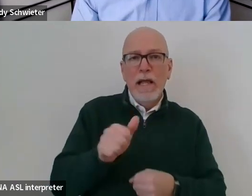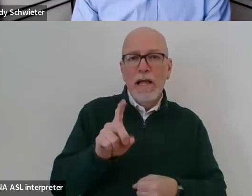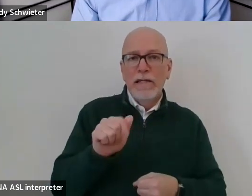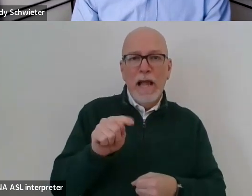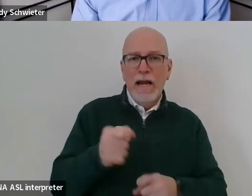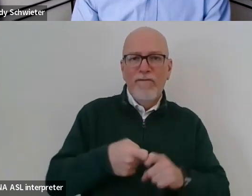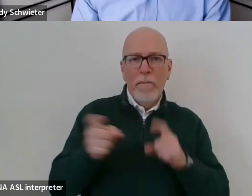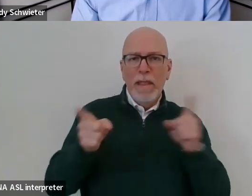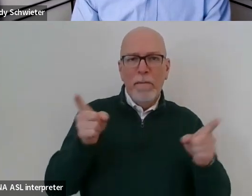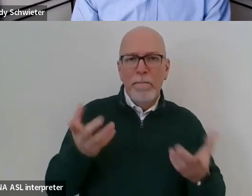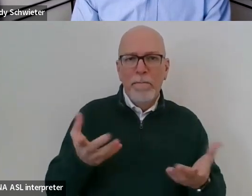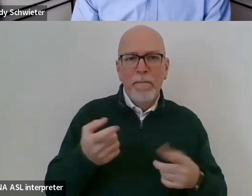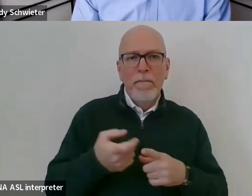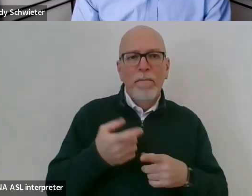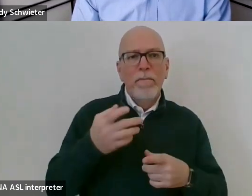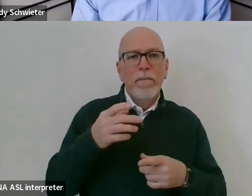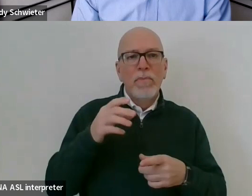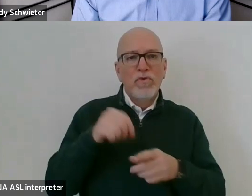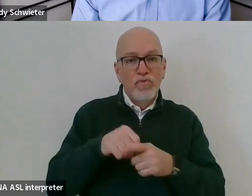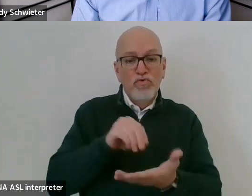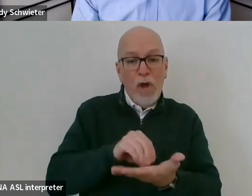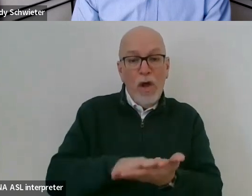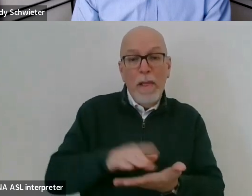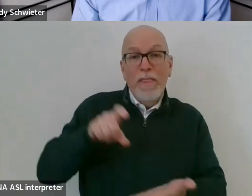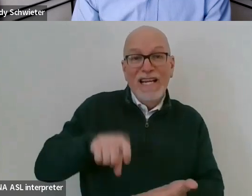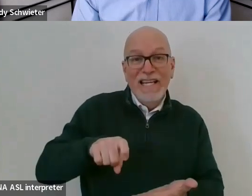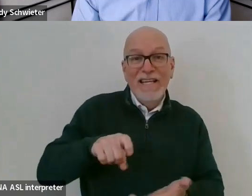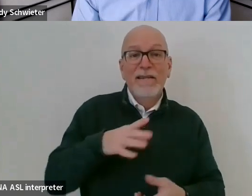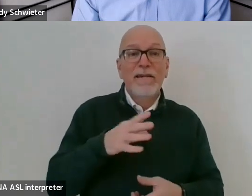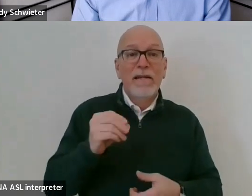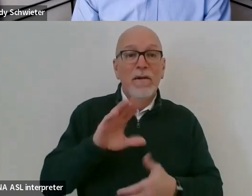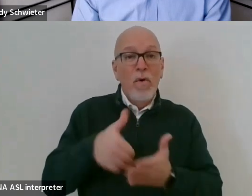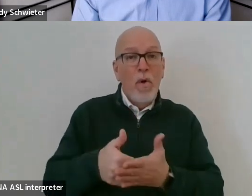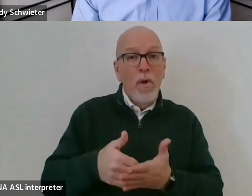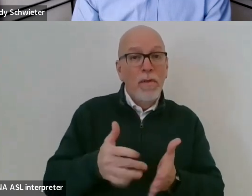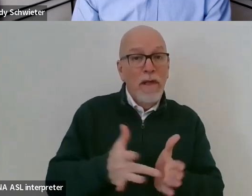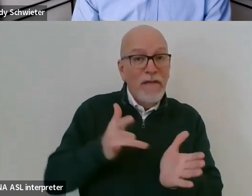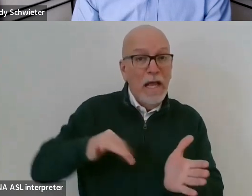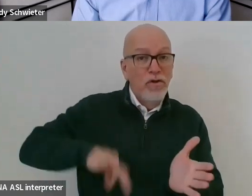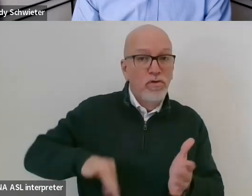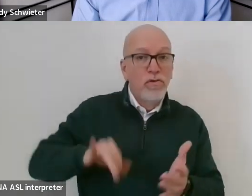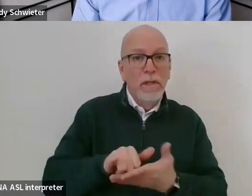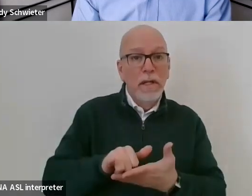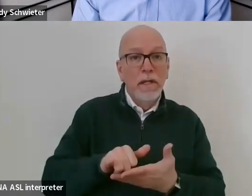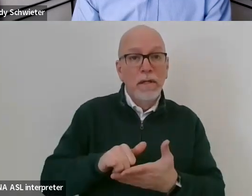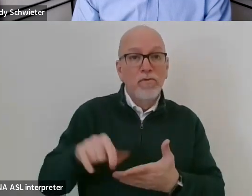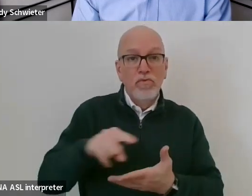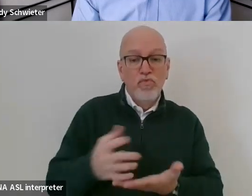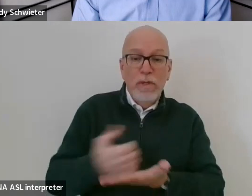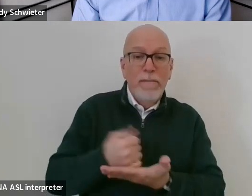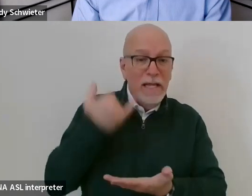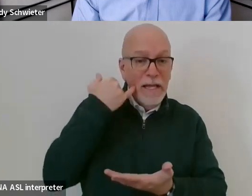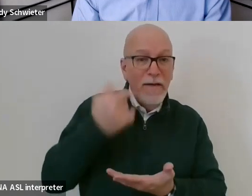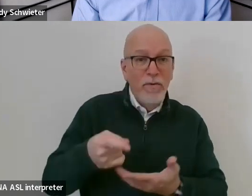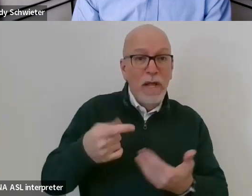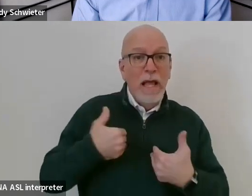from there in order to document the need and all the advantages that you reap when you have an